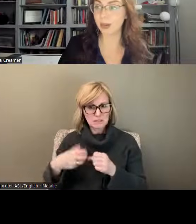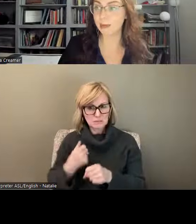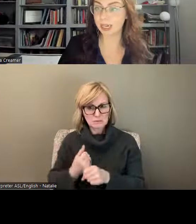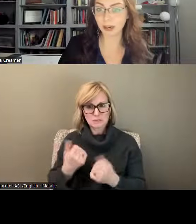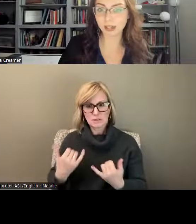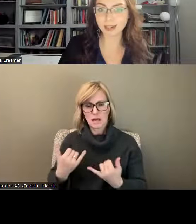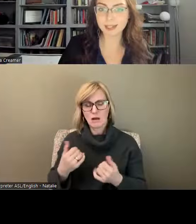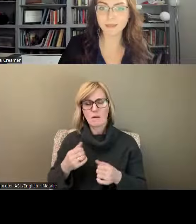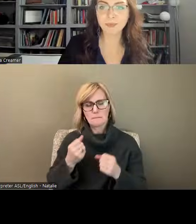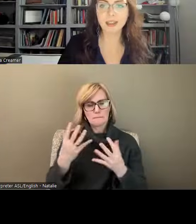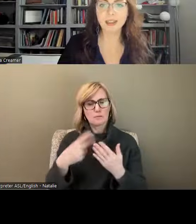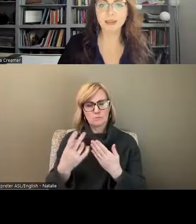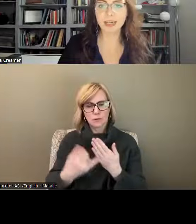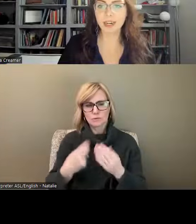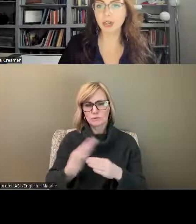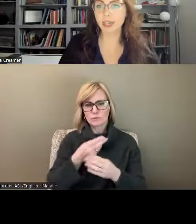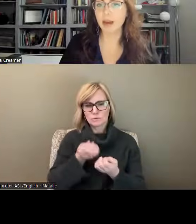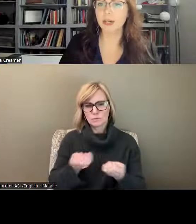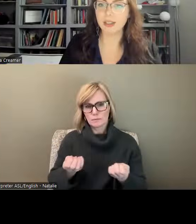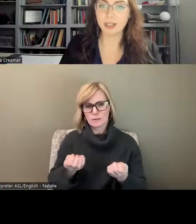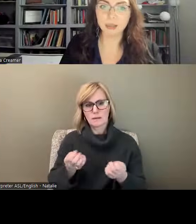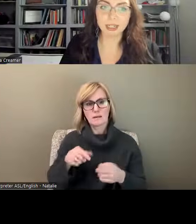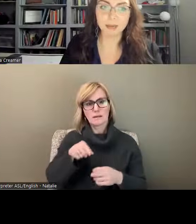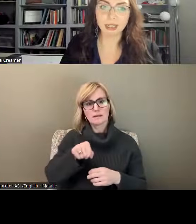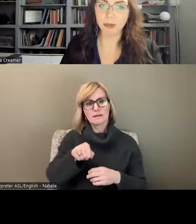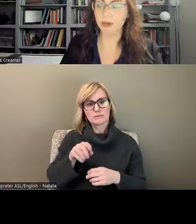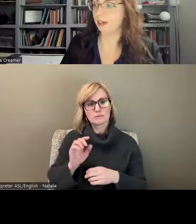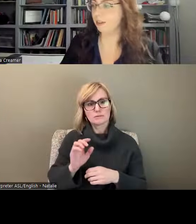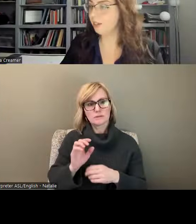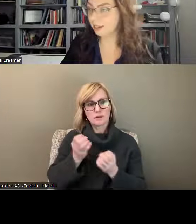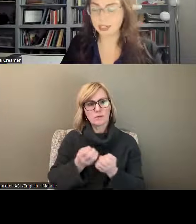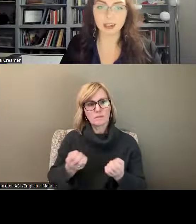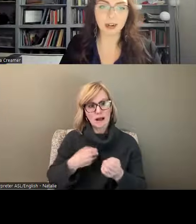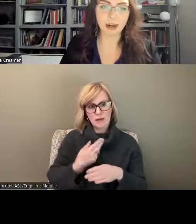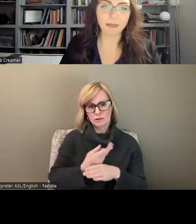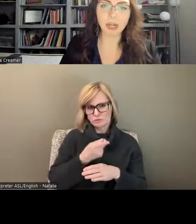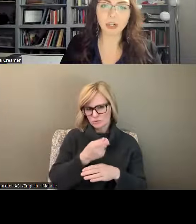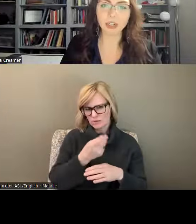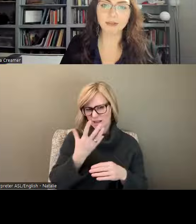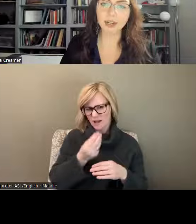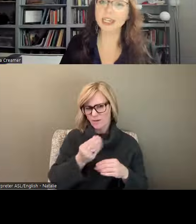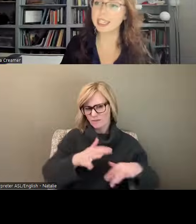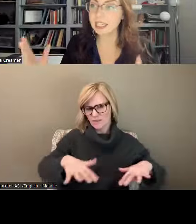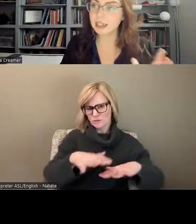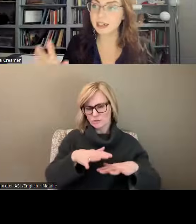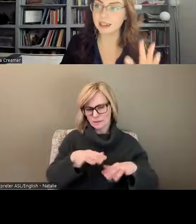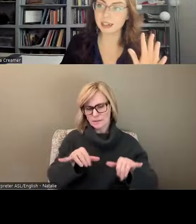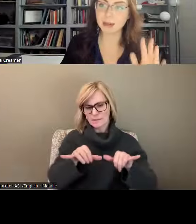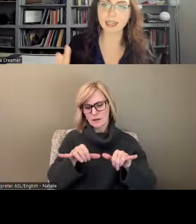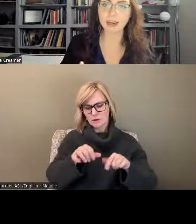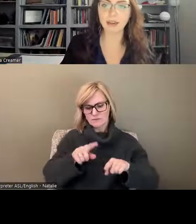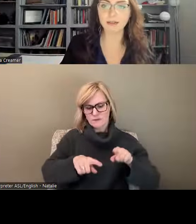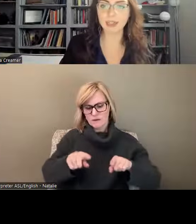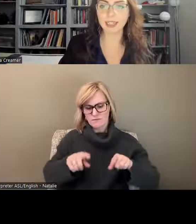are employed at many projects. The magnetic gradiometer that you can see me employing in the field here measures variances in